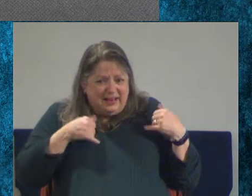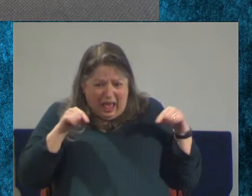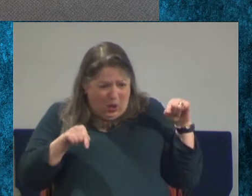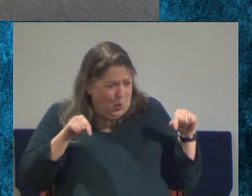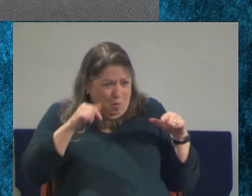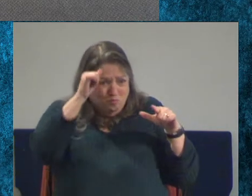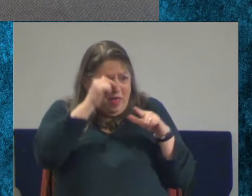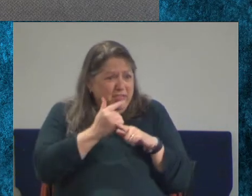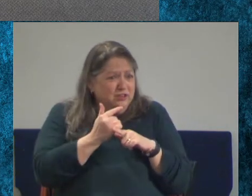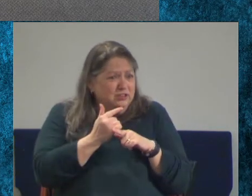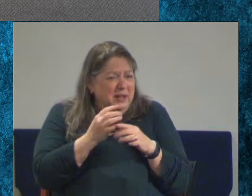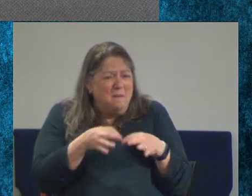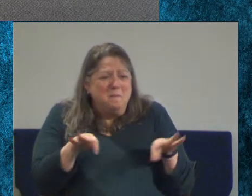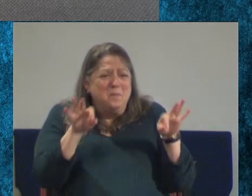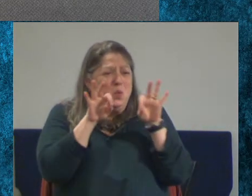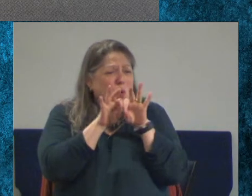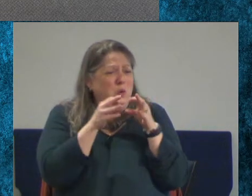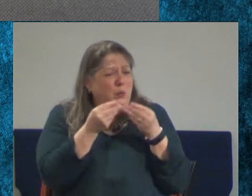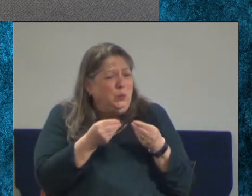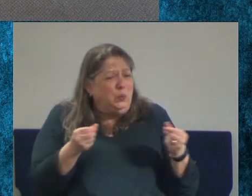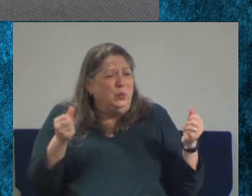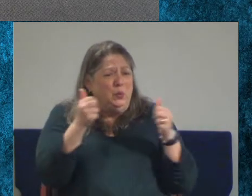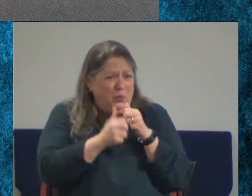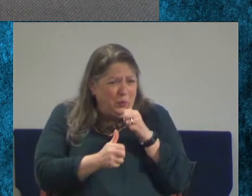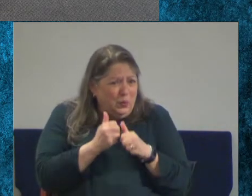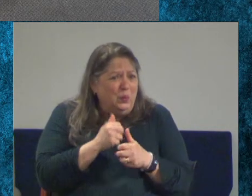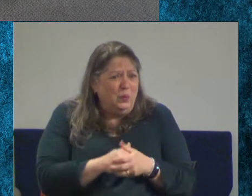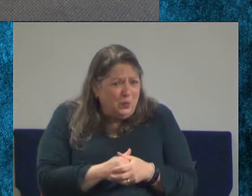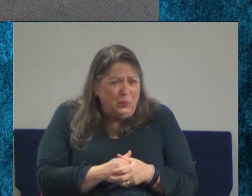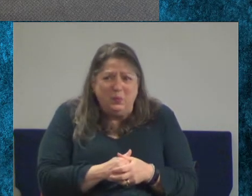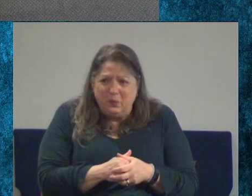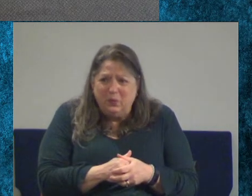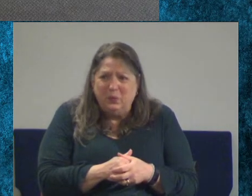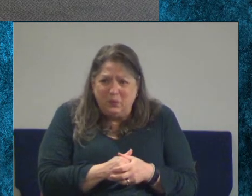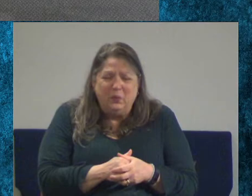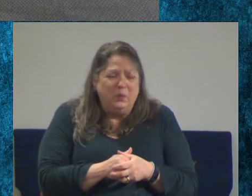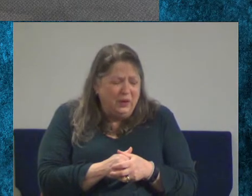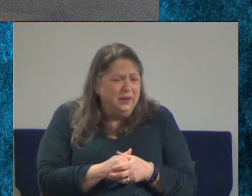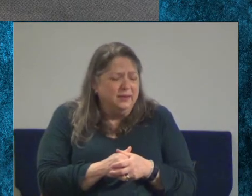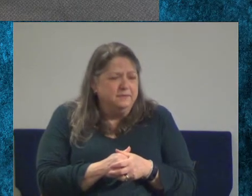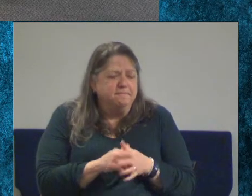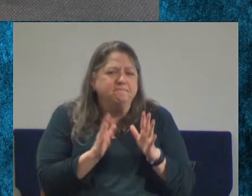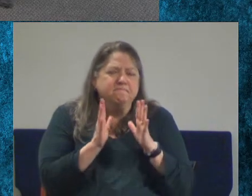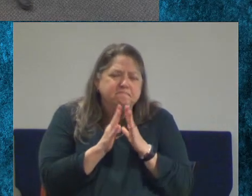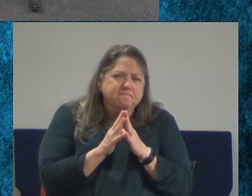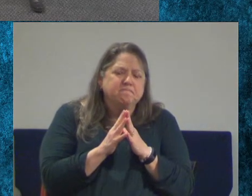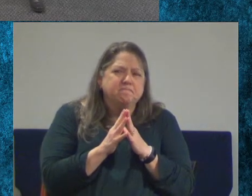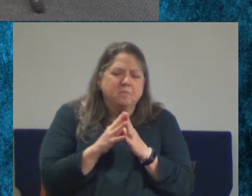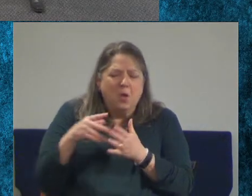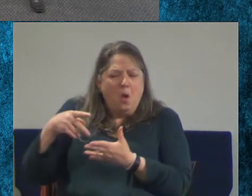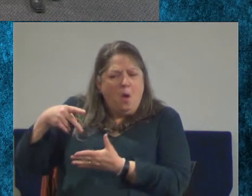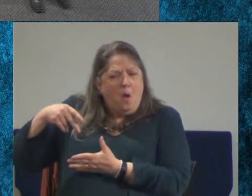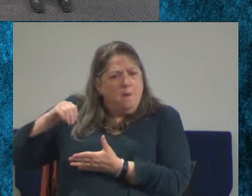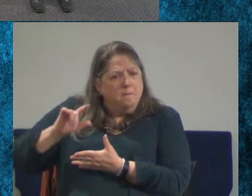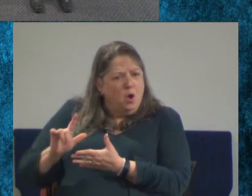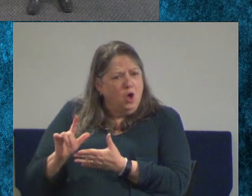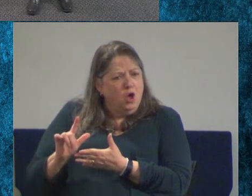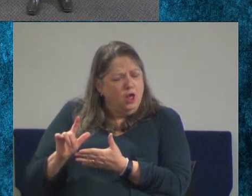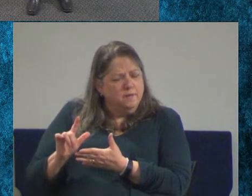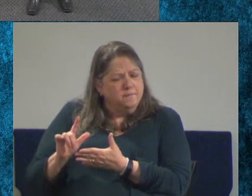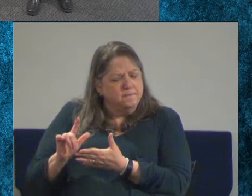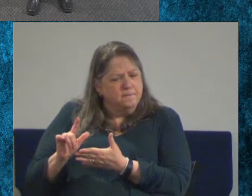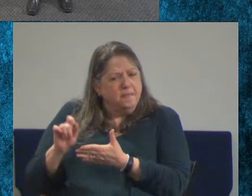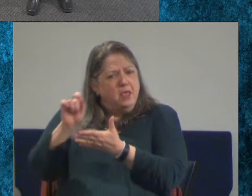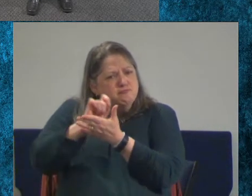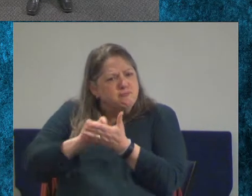letter to Philemon as Paul begins to set the stage for the gist of his letter, the idea